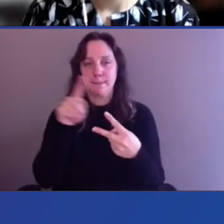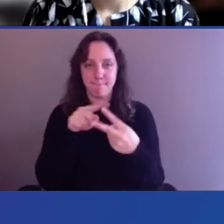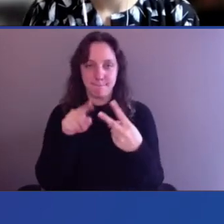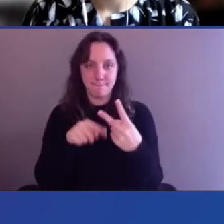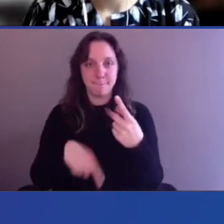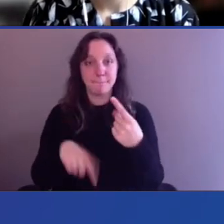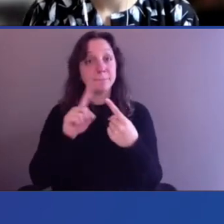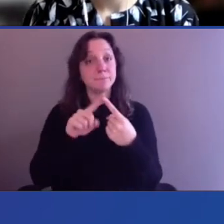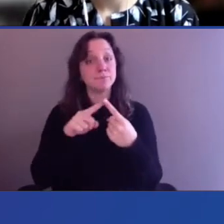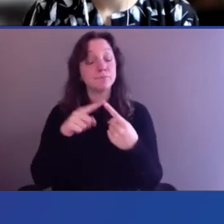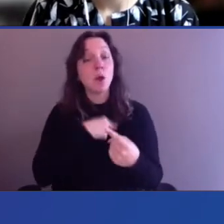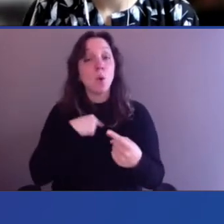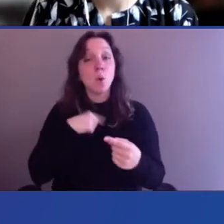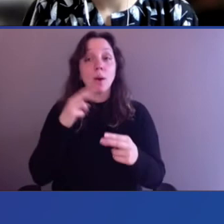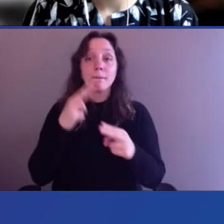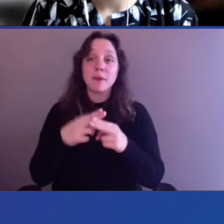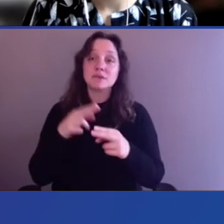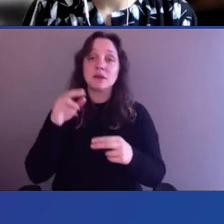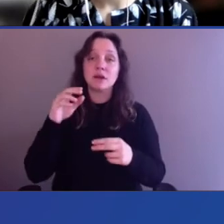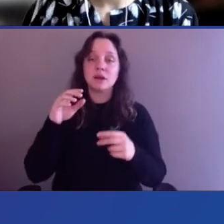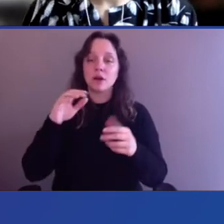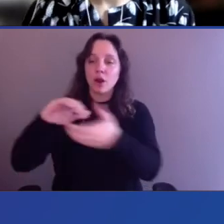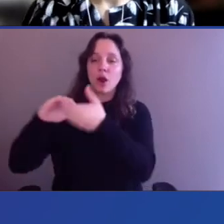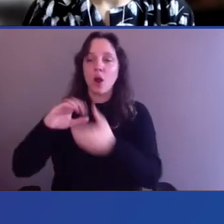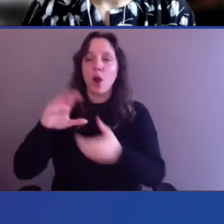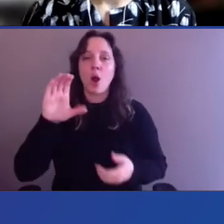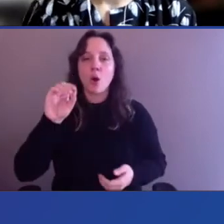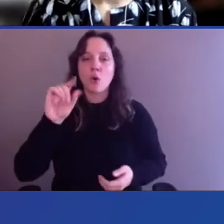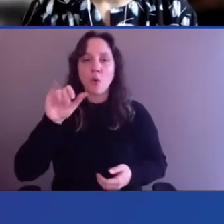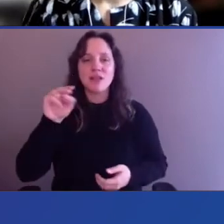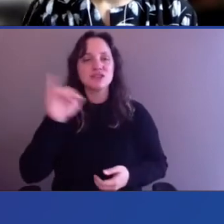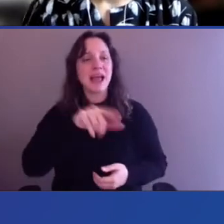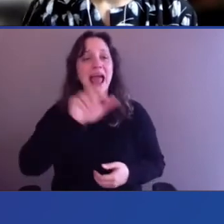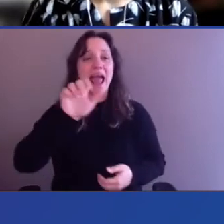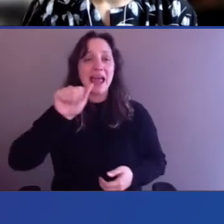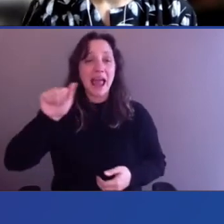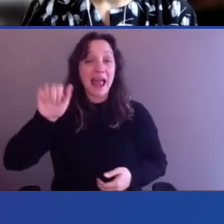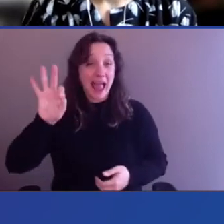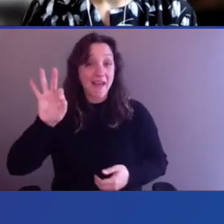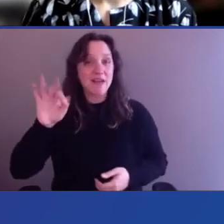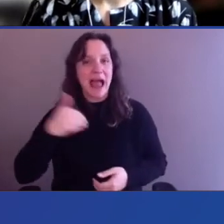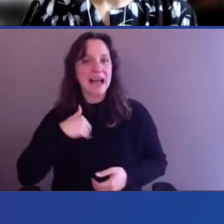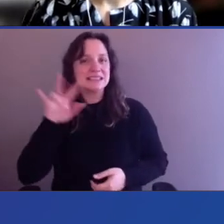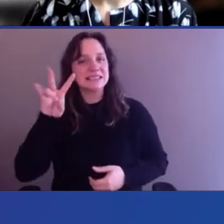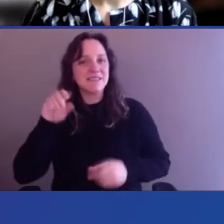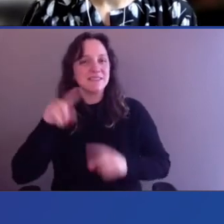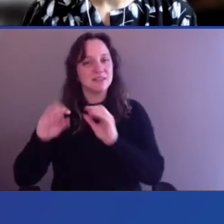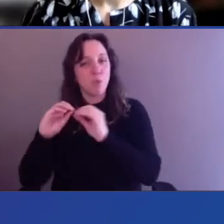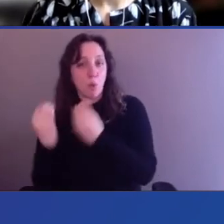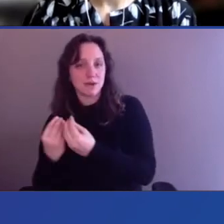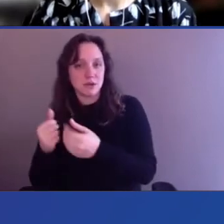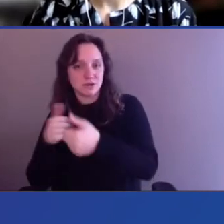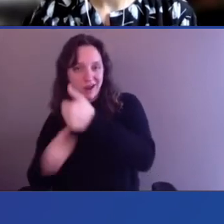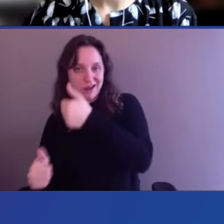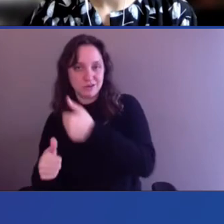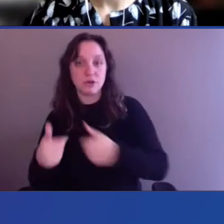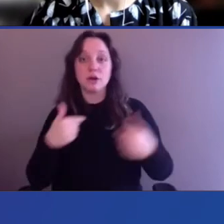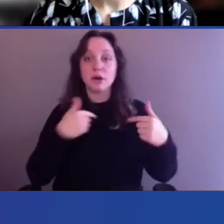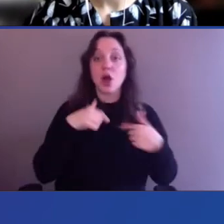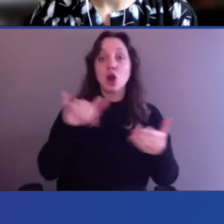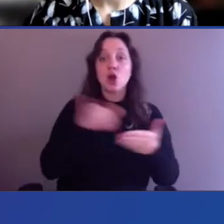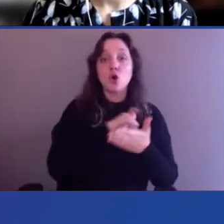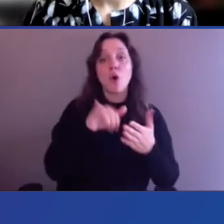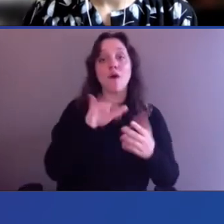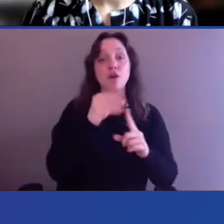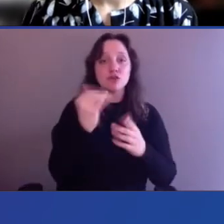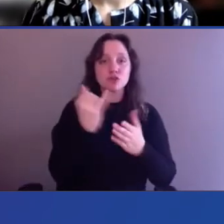about coalition, like Asian American Federation is a coalition of Asian organizations of all different kinds. New York Culture and Arts Coalition of cultural organizations